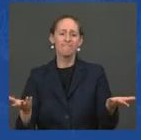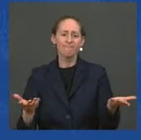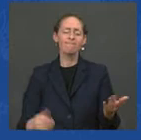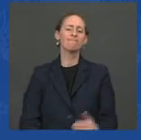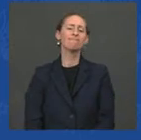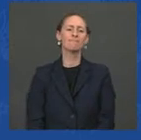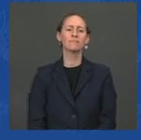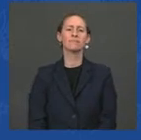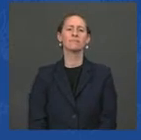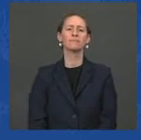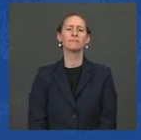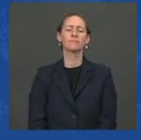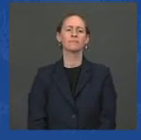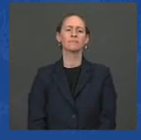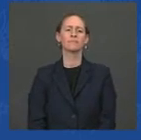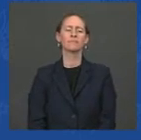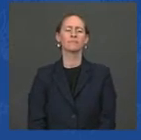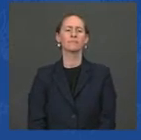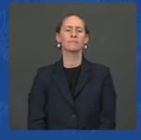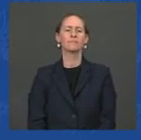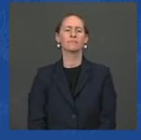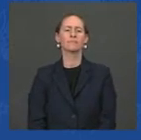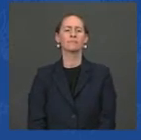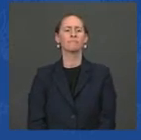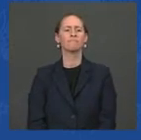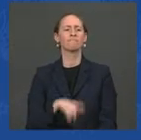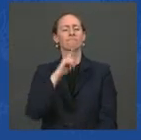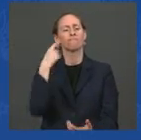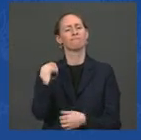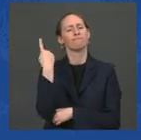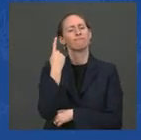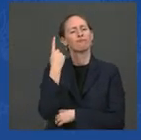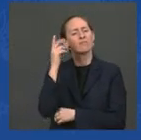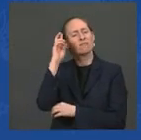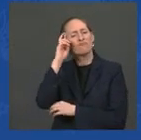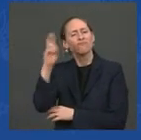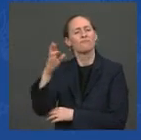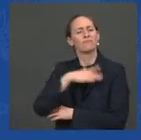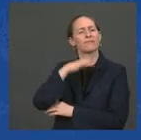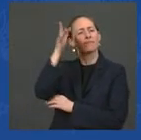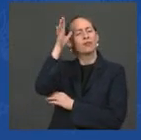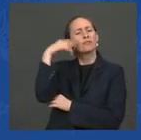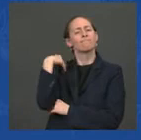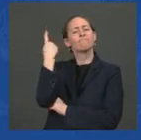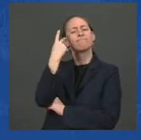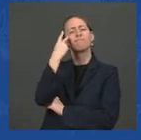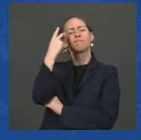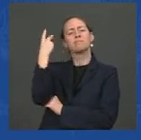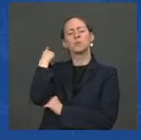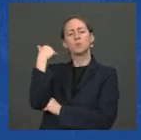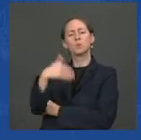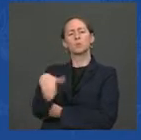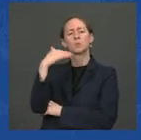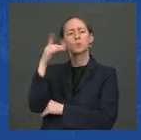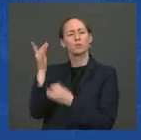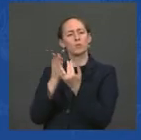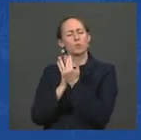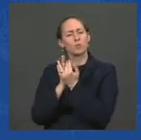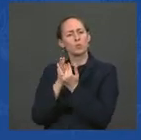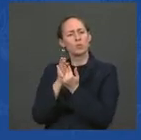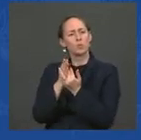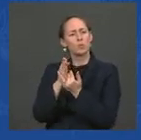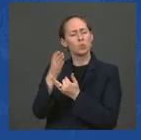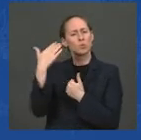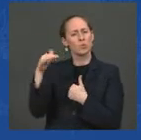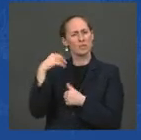I gained so much respect for my father as I got older, because I thought about how much it must have hurt him, and the pride